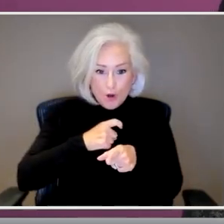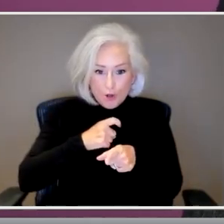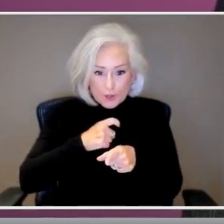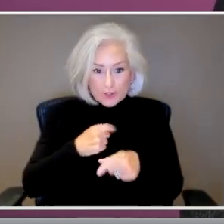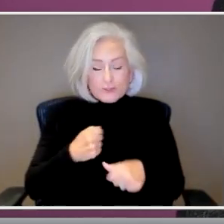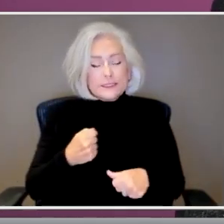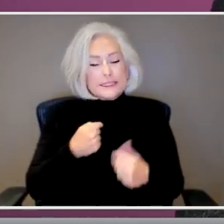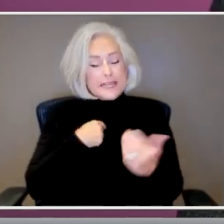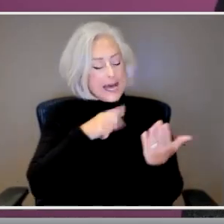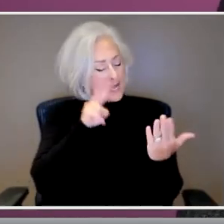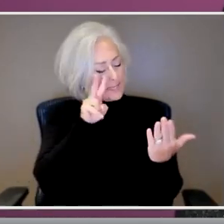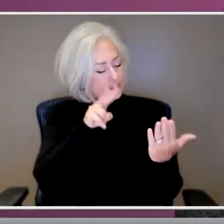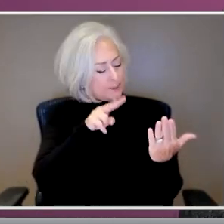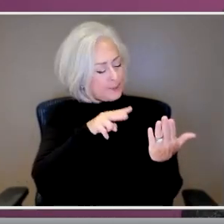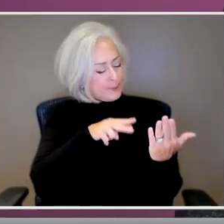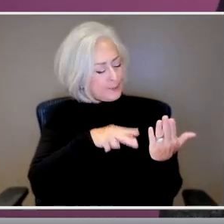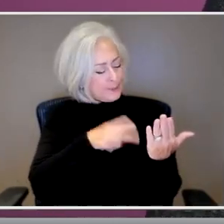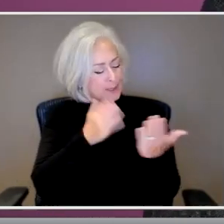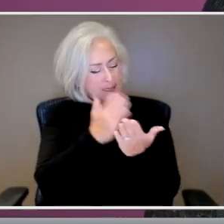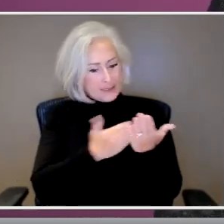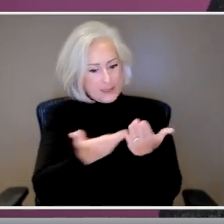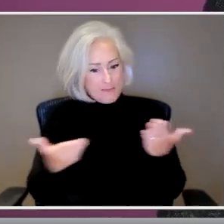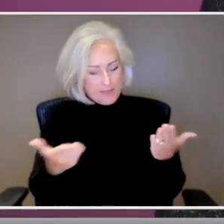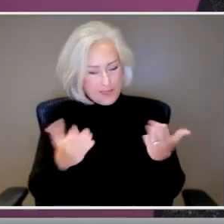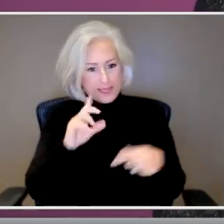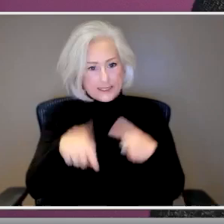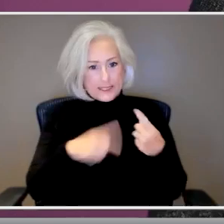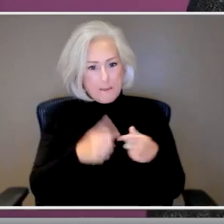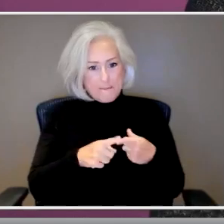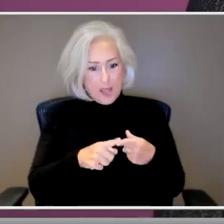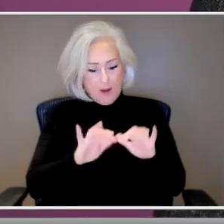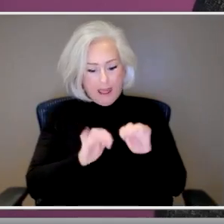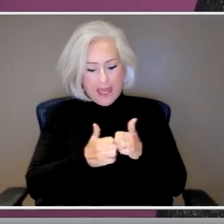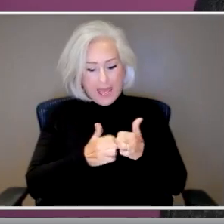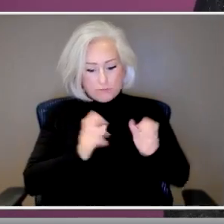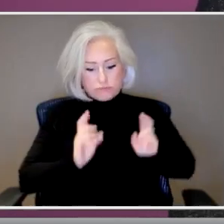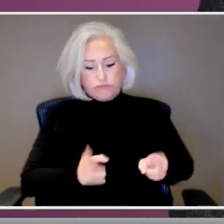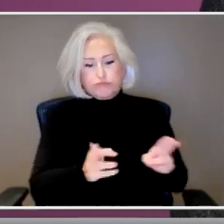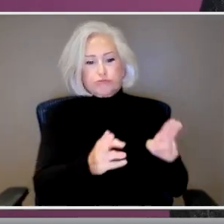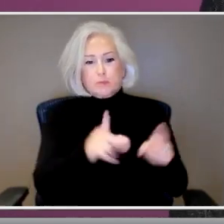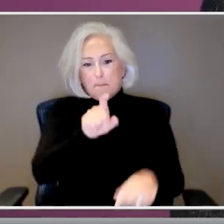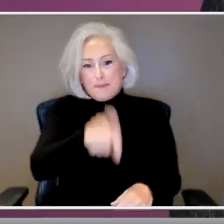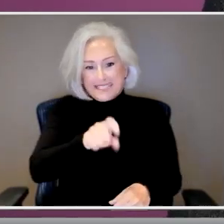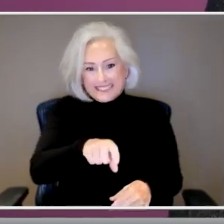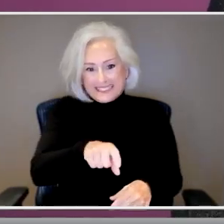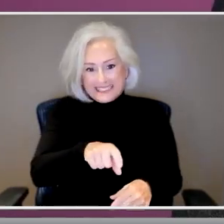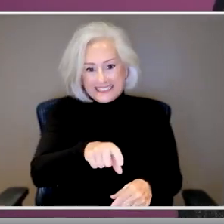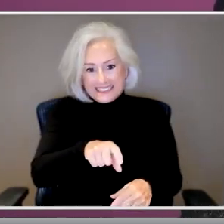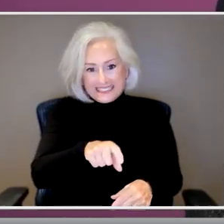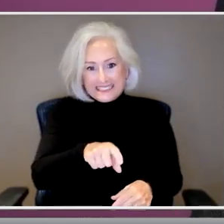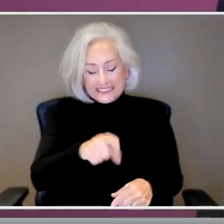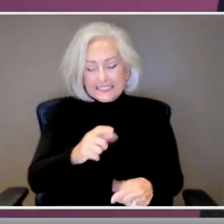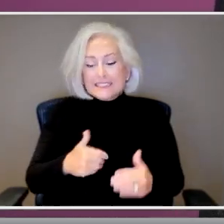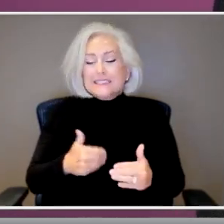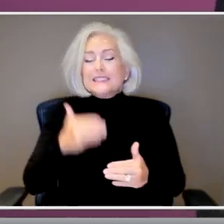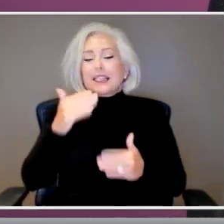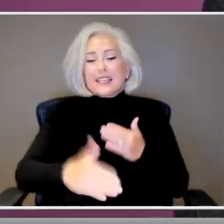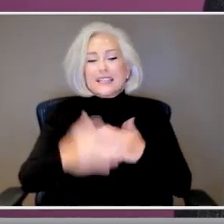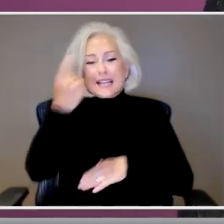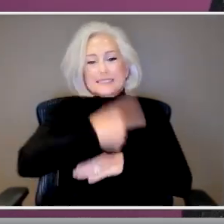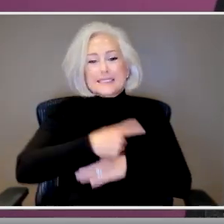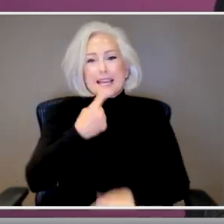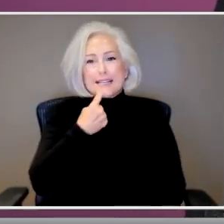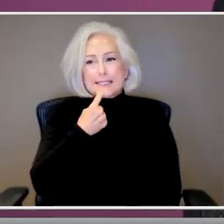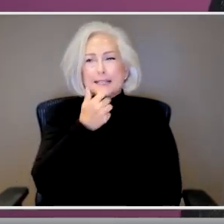about how urgent it was on my chart, I went, you know, the next day I says, you know, we better just make